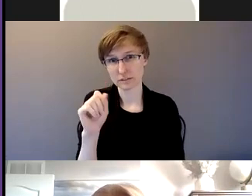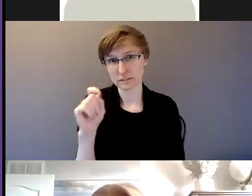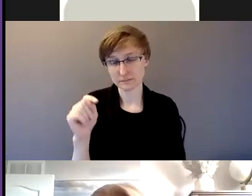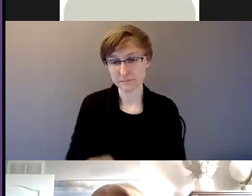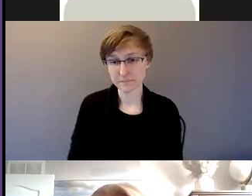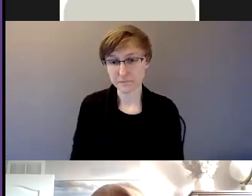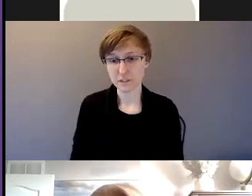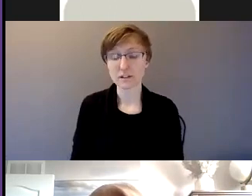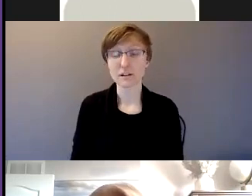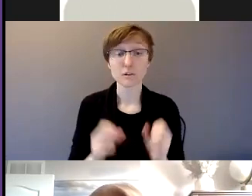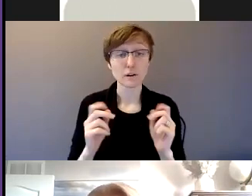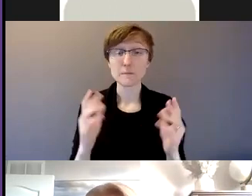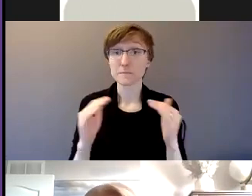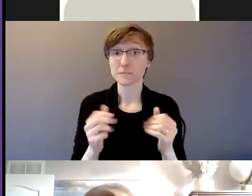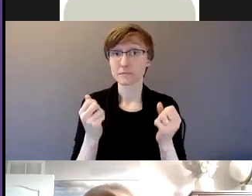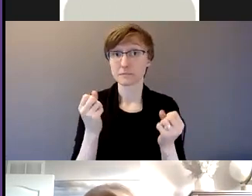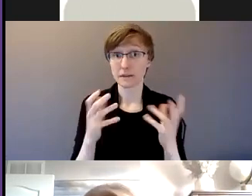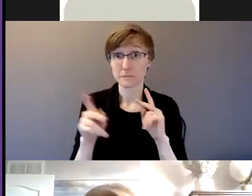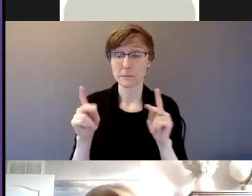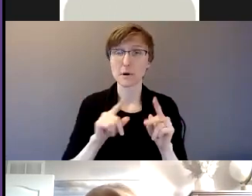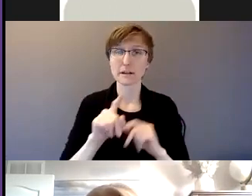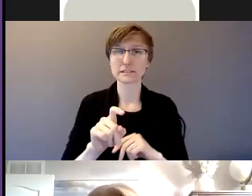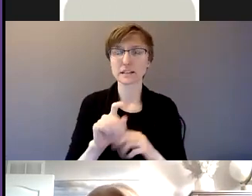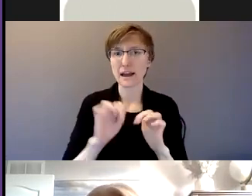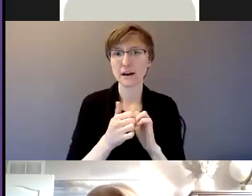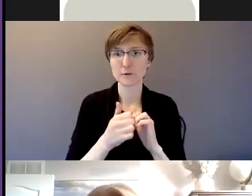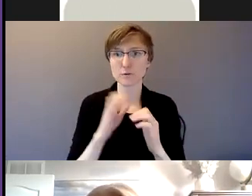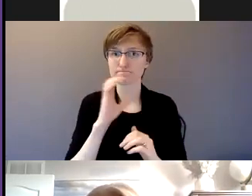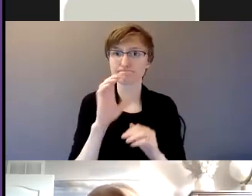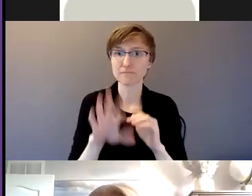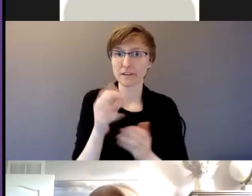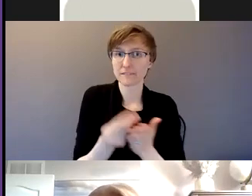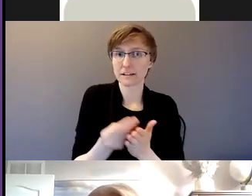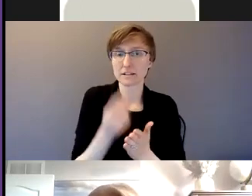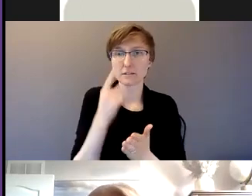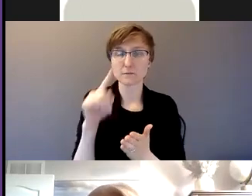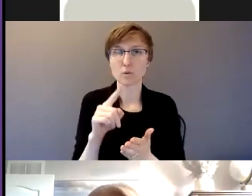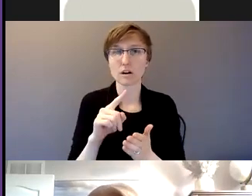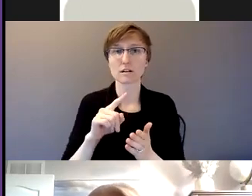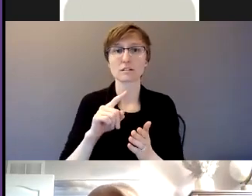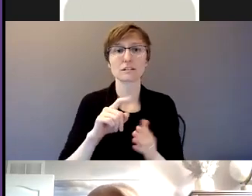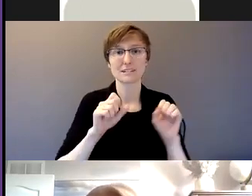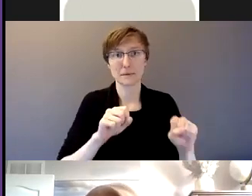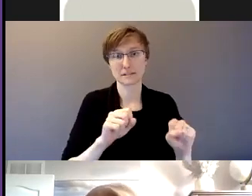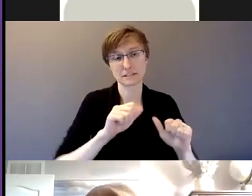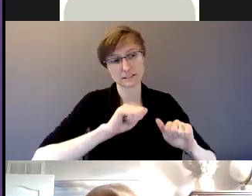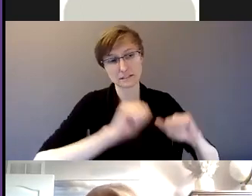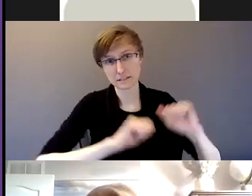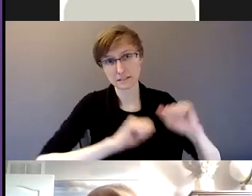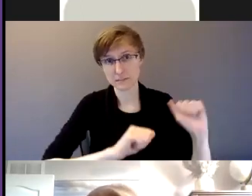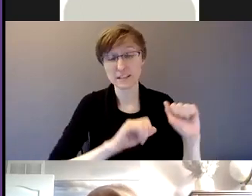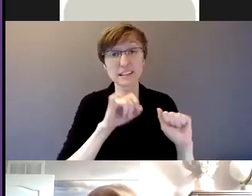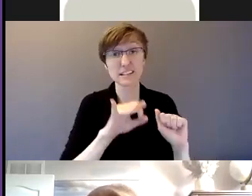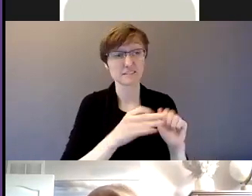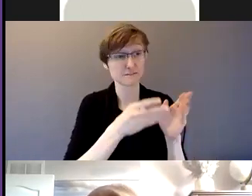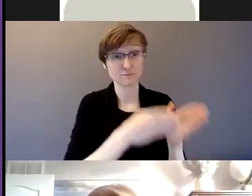for getting funding to cover the cost of a capacity assessment if the senior is and has very low income.